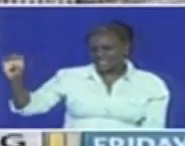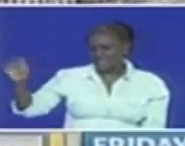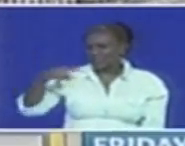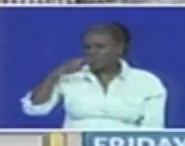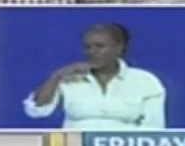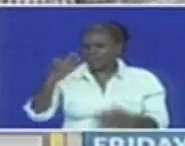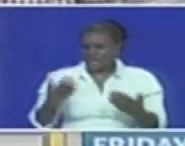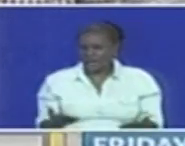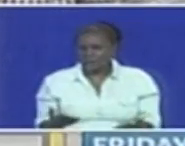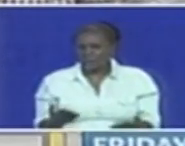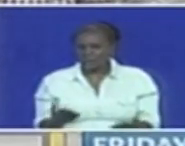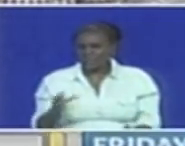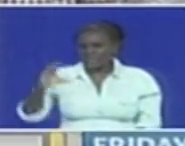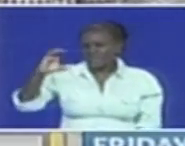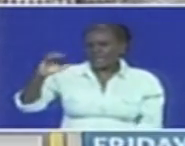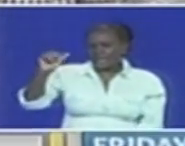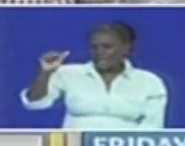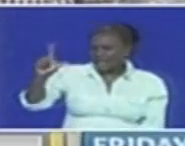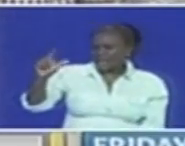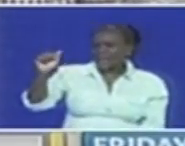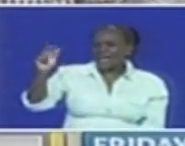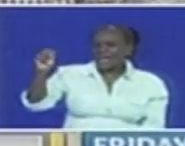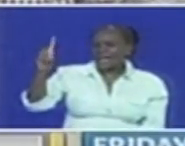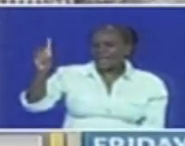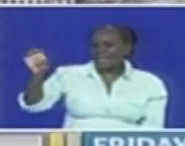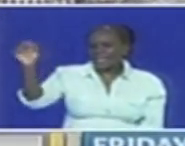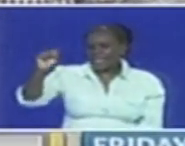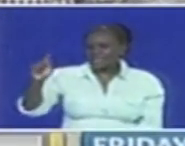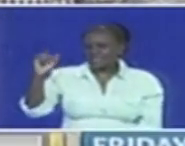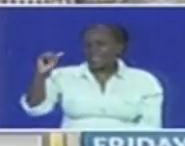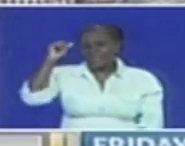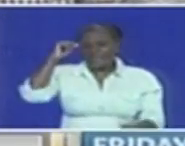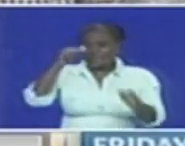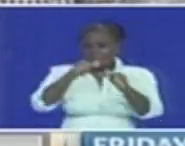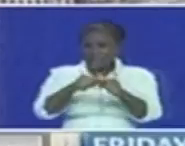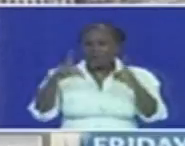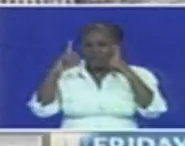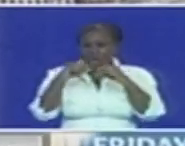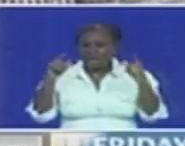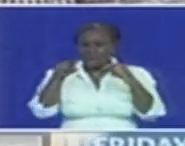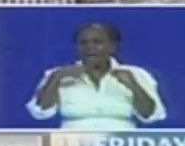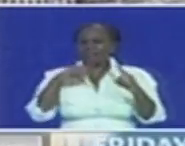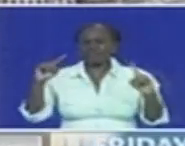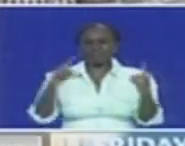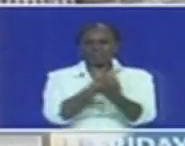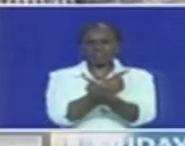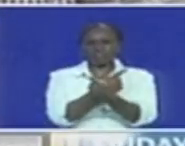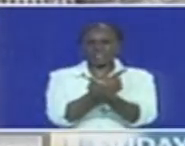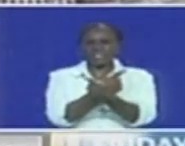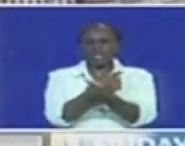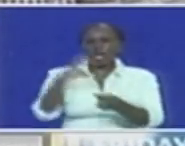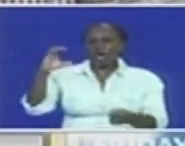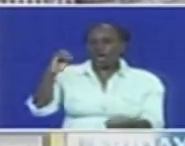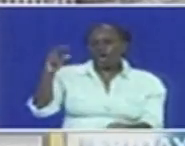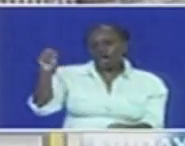Betty, we say clandestine, clandestine, but remember, there are words with alternatives. We also say